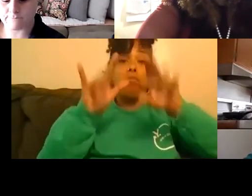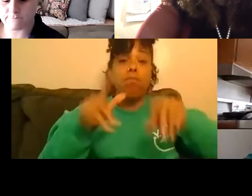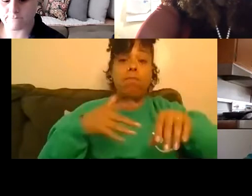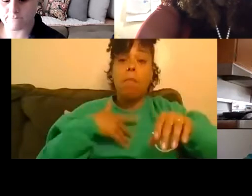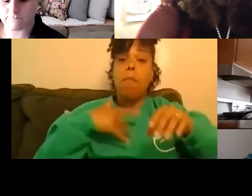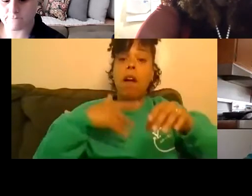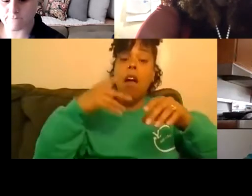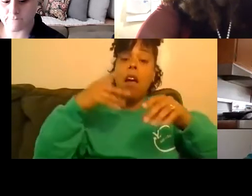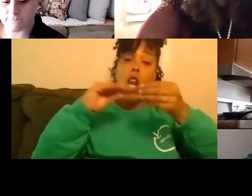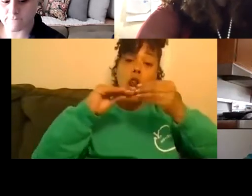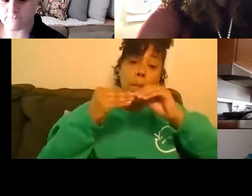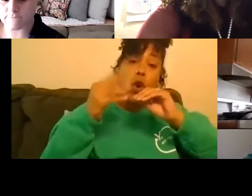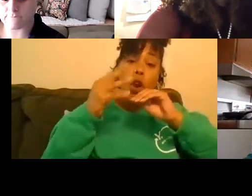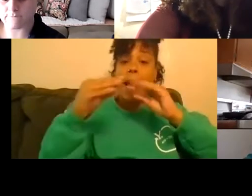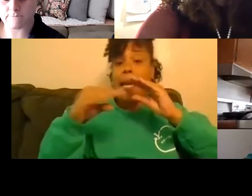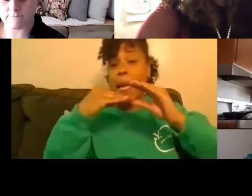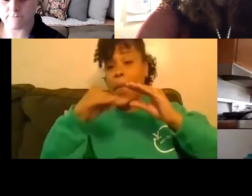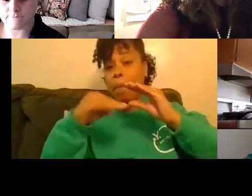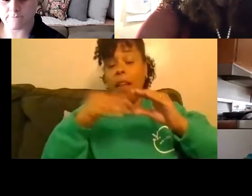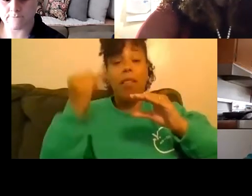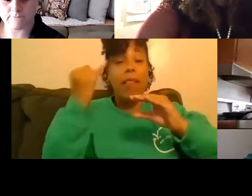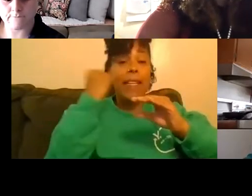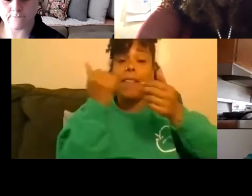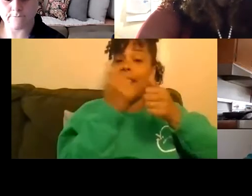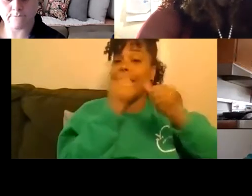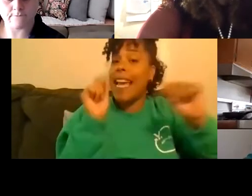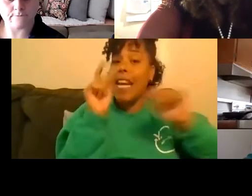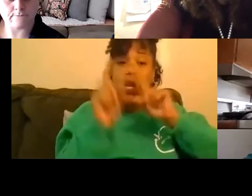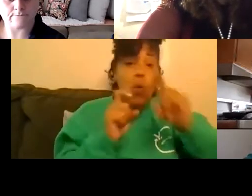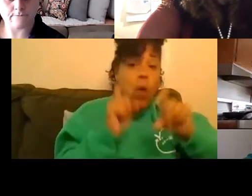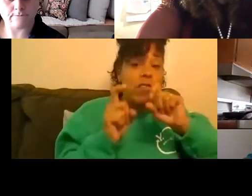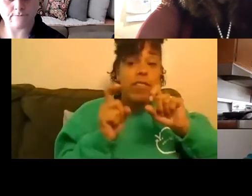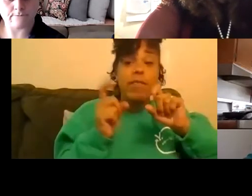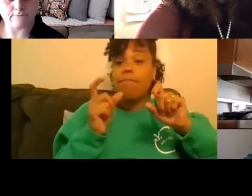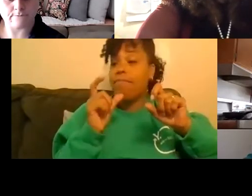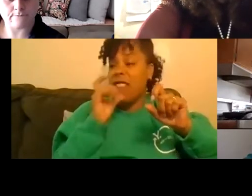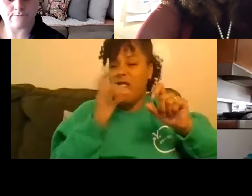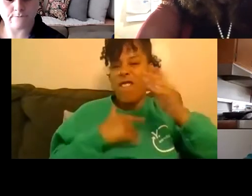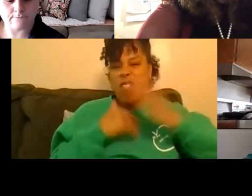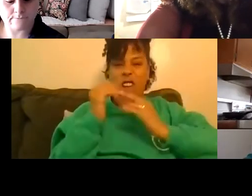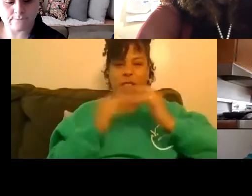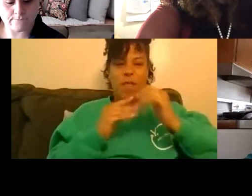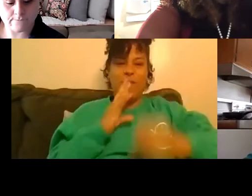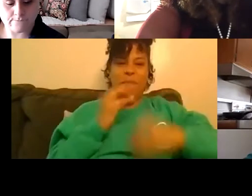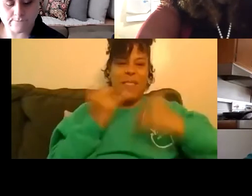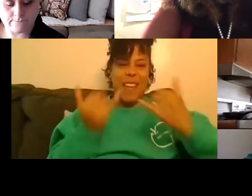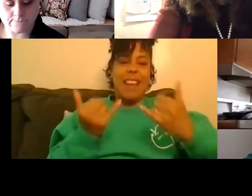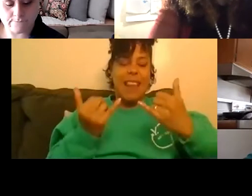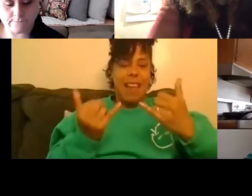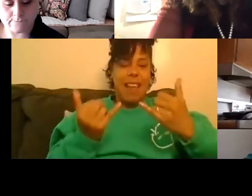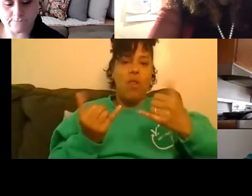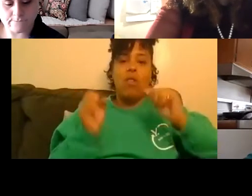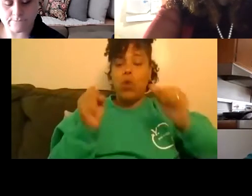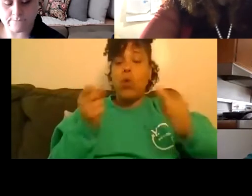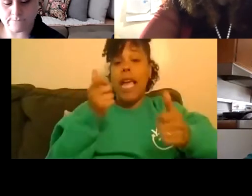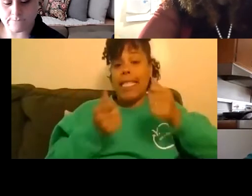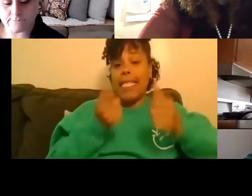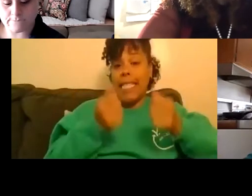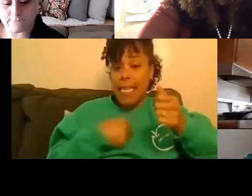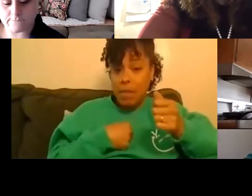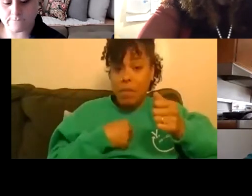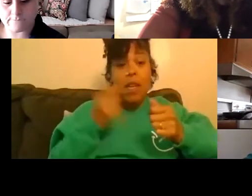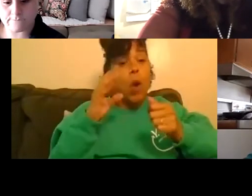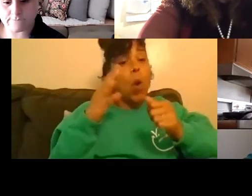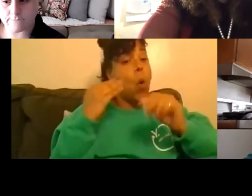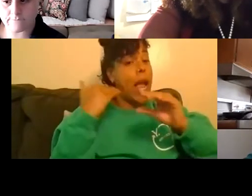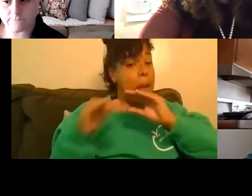in the chat for anyone who may have a question that they don't feel comfortable sharing. And you can definitely text me at that number or